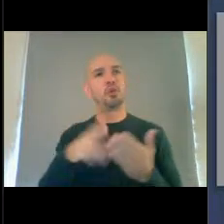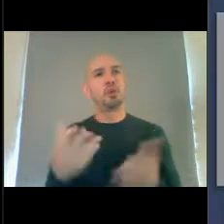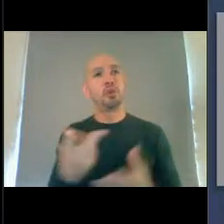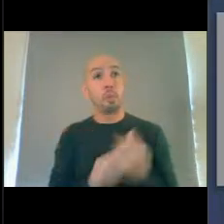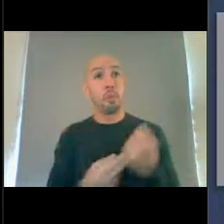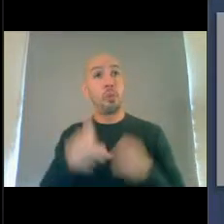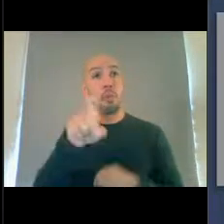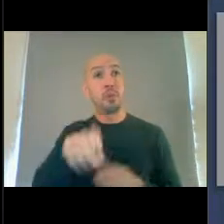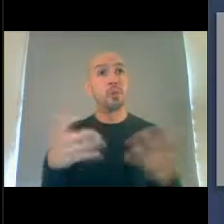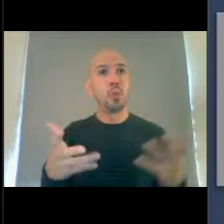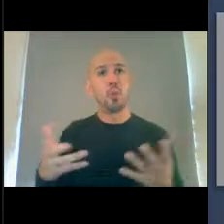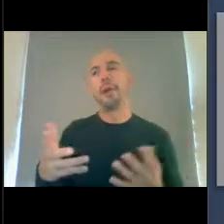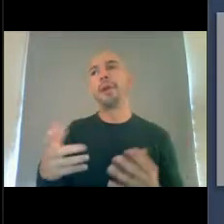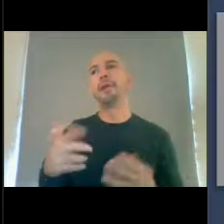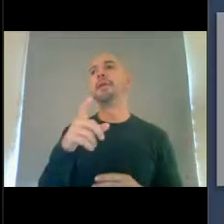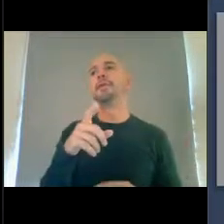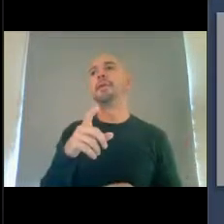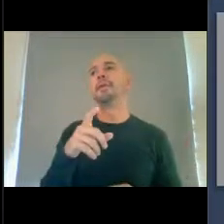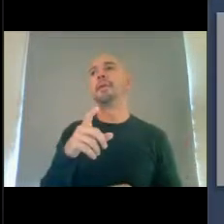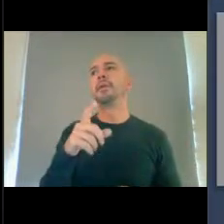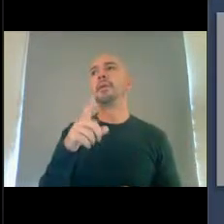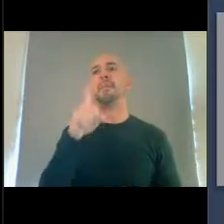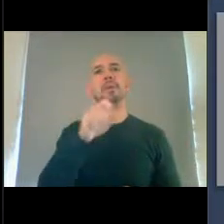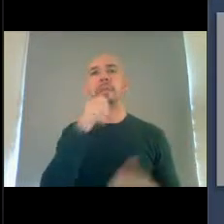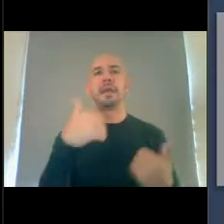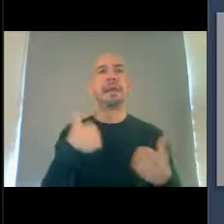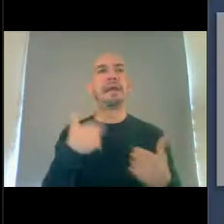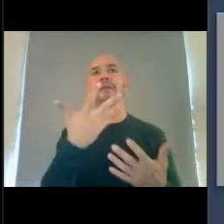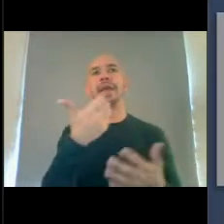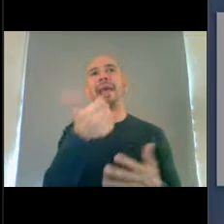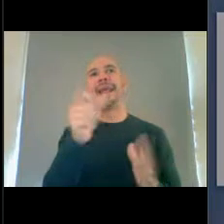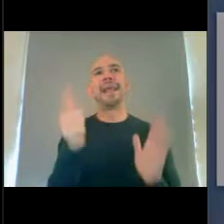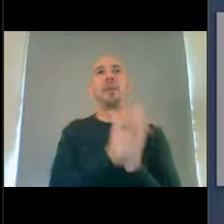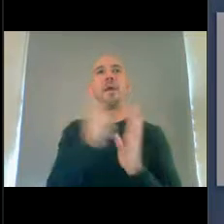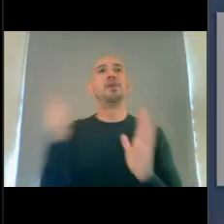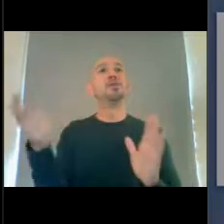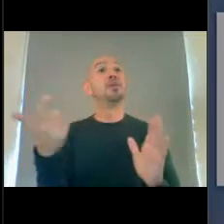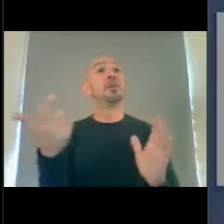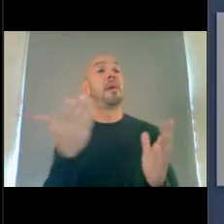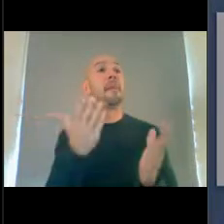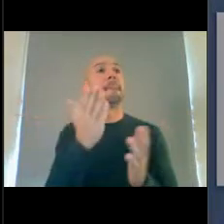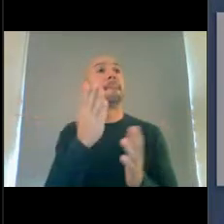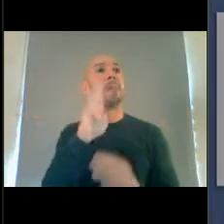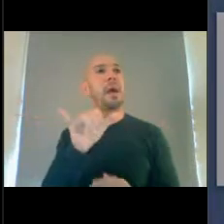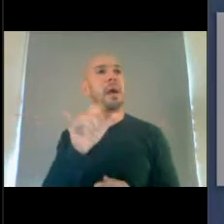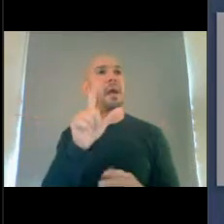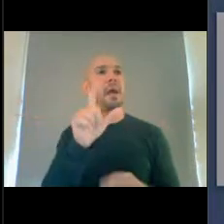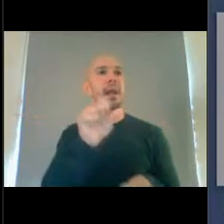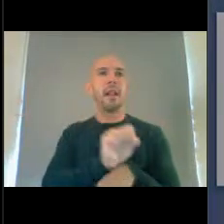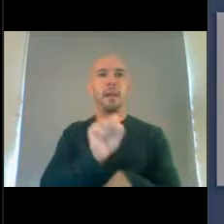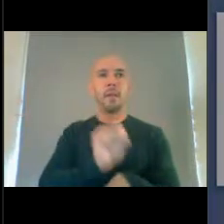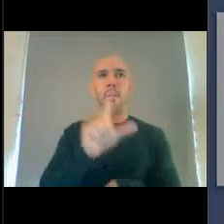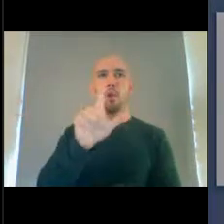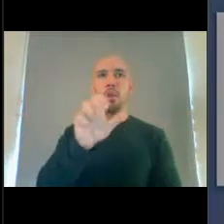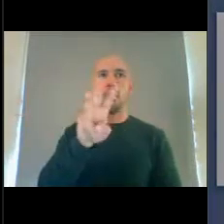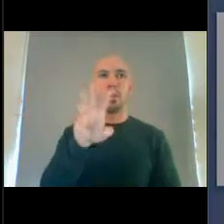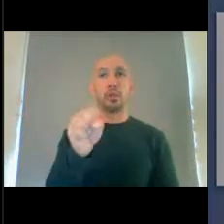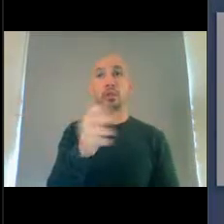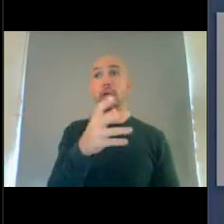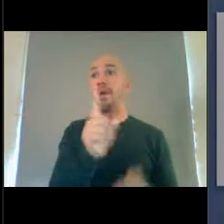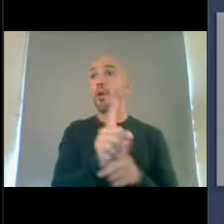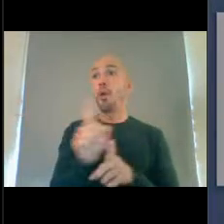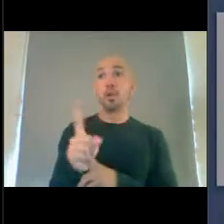not be found in willful violation of labor law so we'll add that into the final version another thing we changed since june